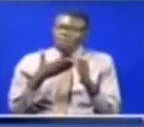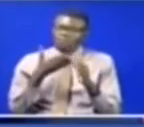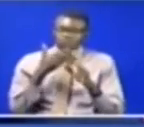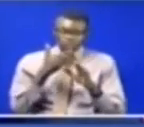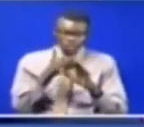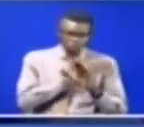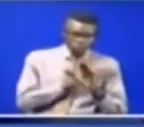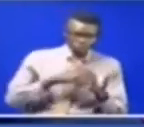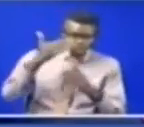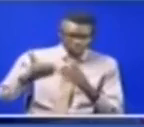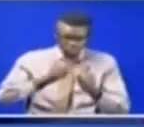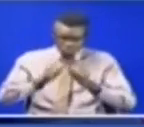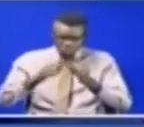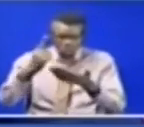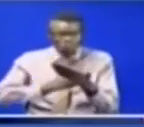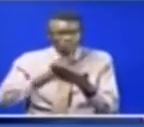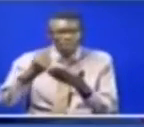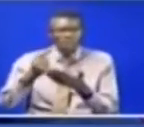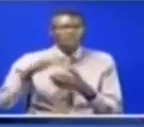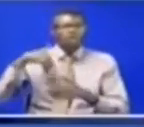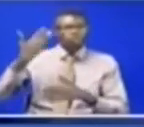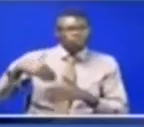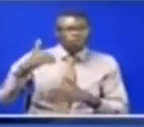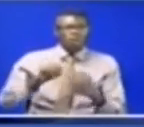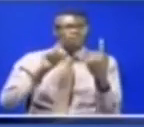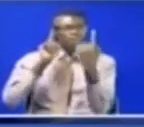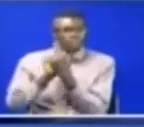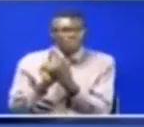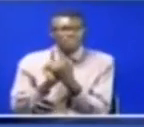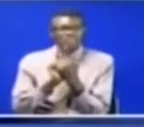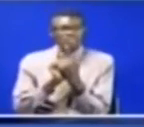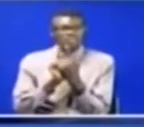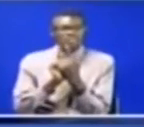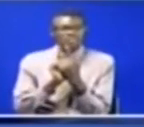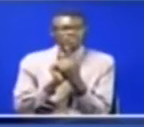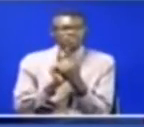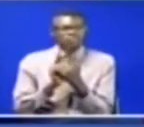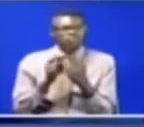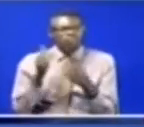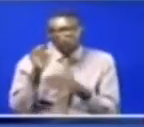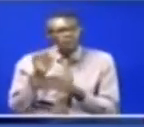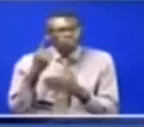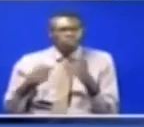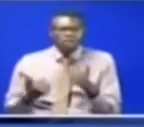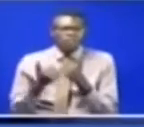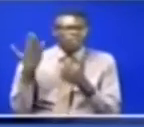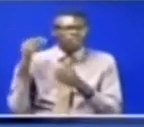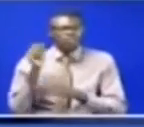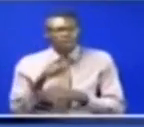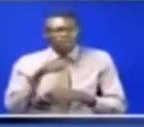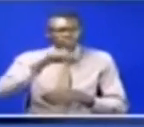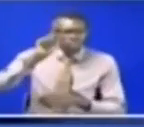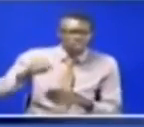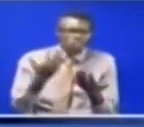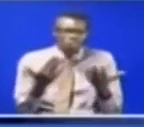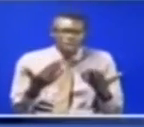event, 1 week before the event, we used to meet and just say, what happened to last one? What mistakes did we